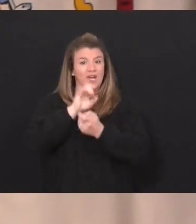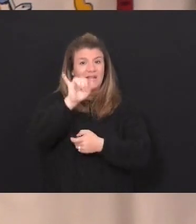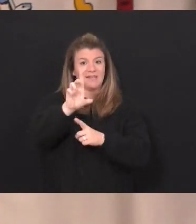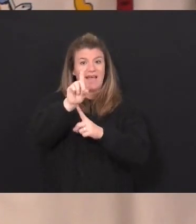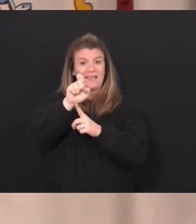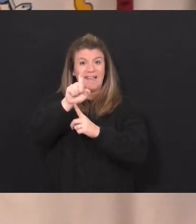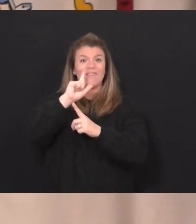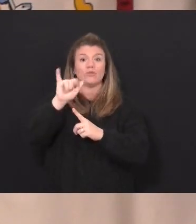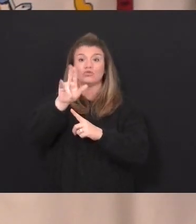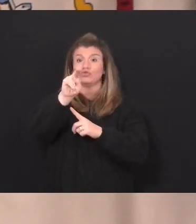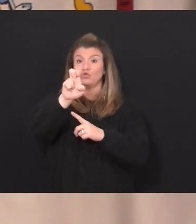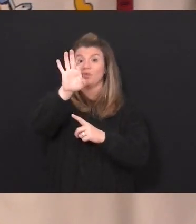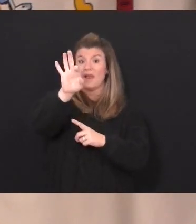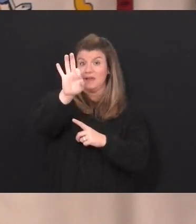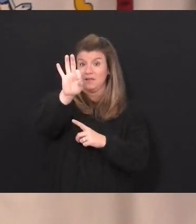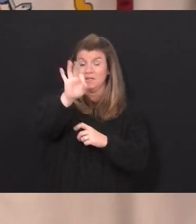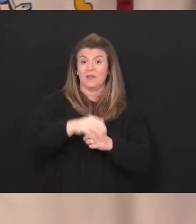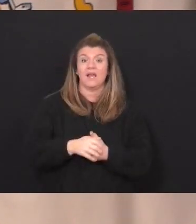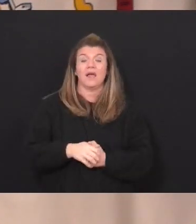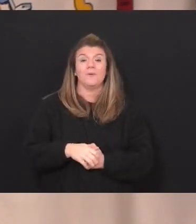I also said